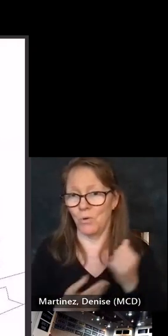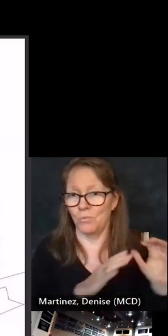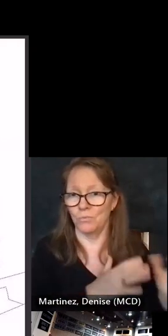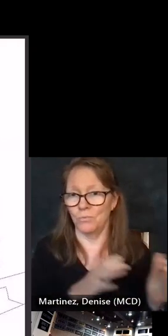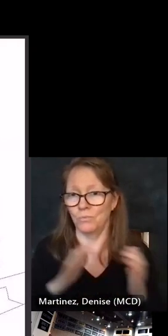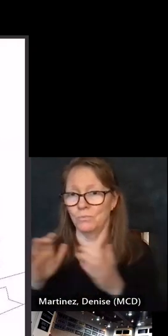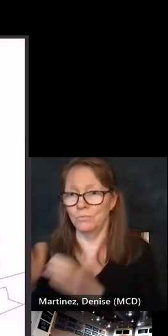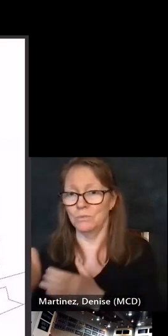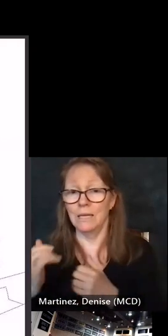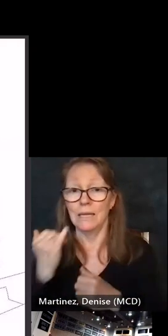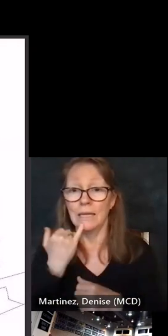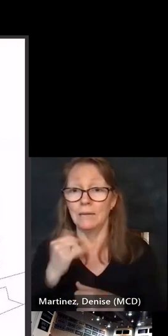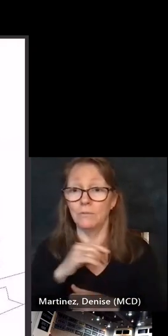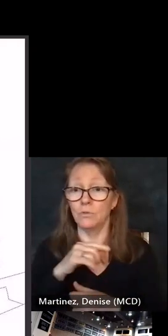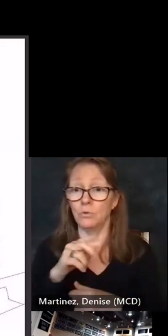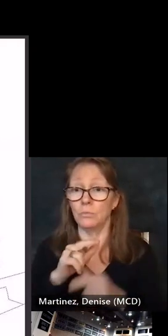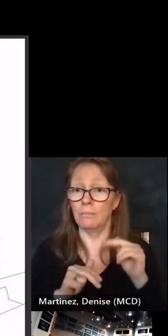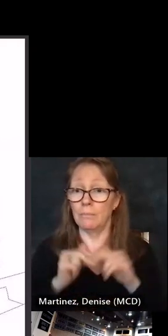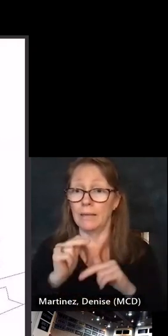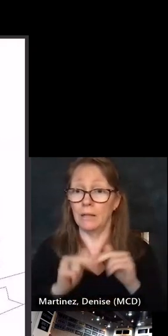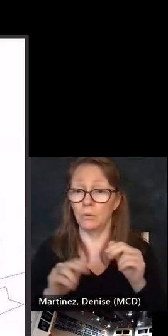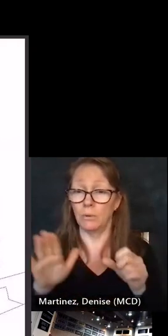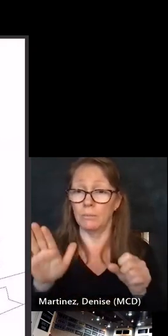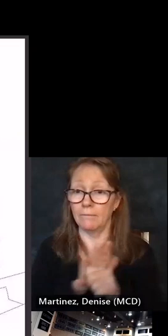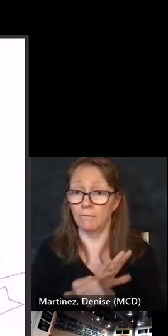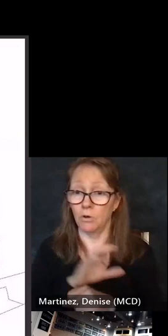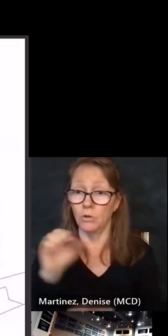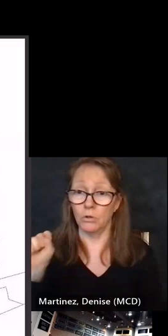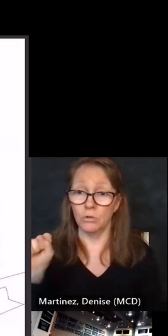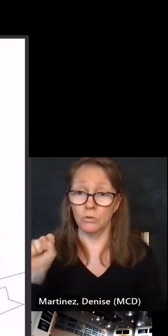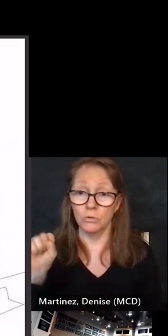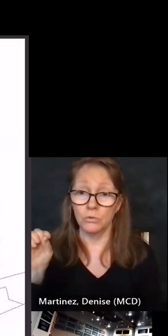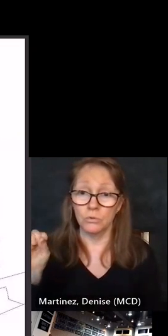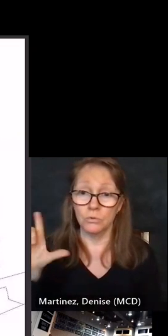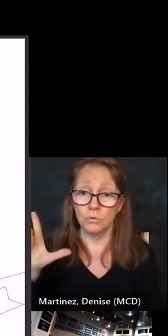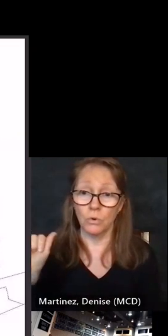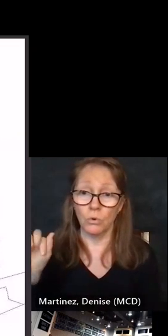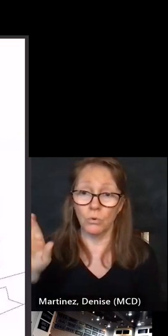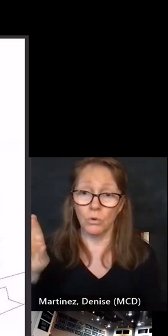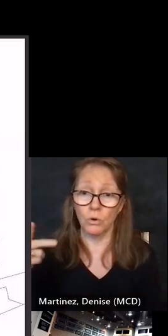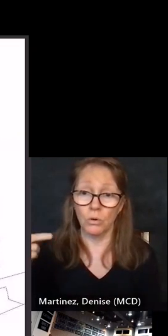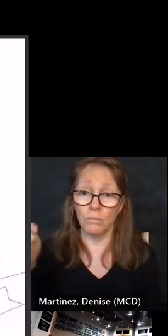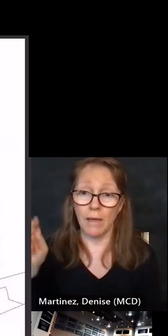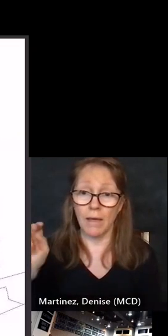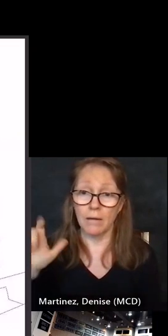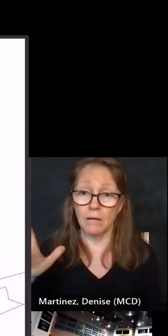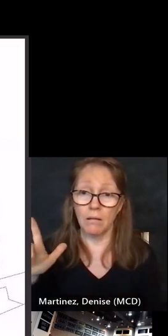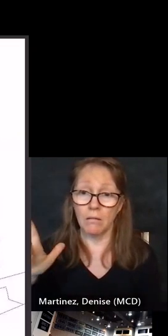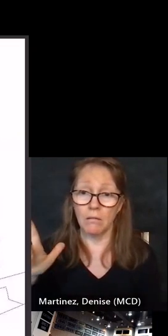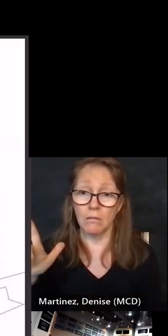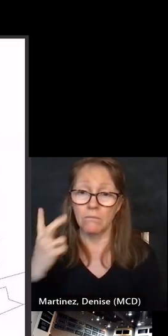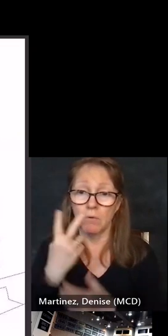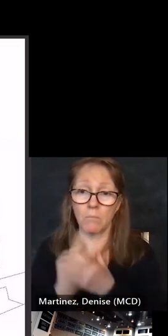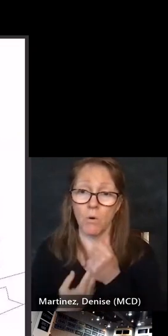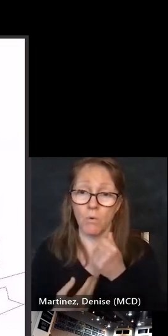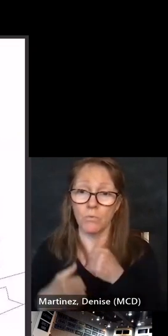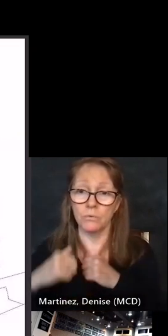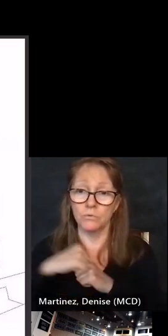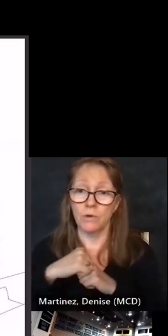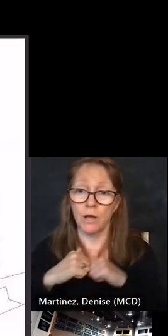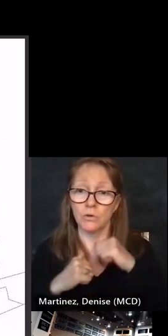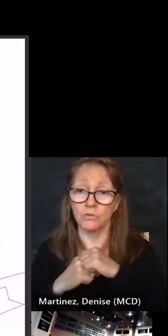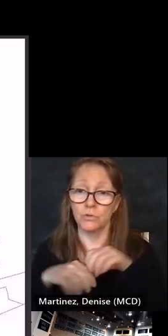designed, are you doing full solar panels across the roofs of both structures? And